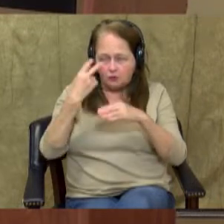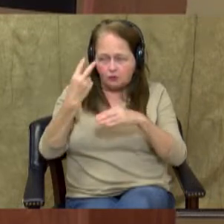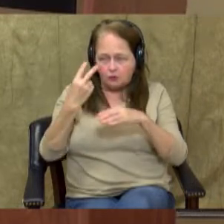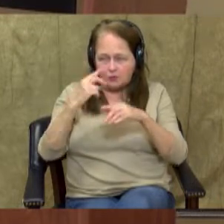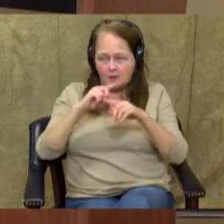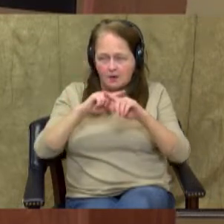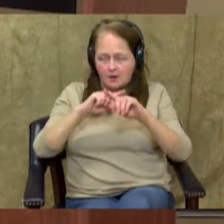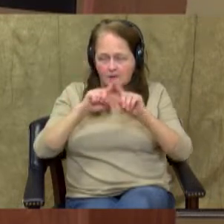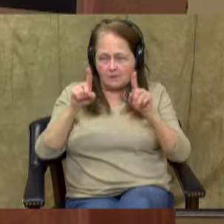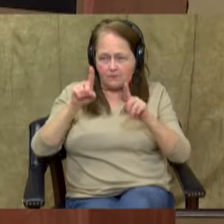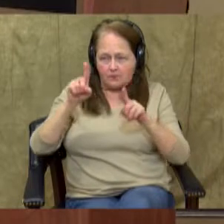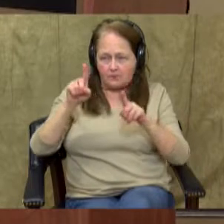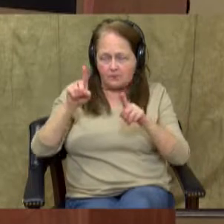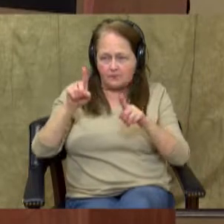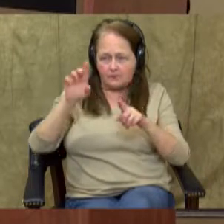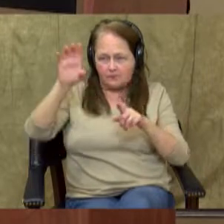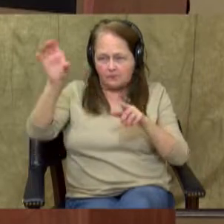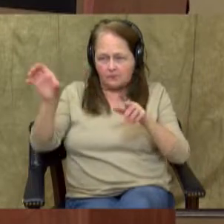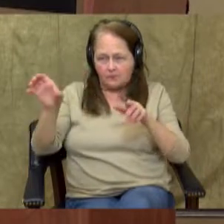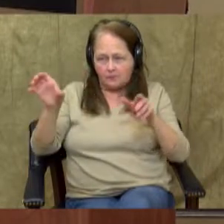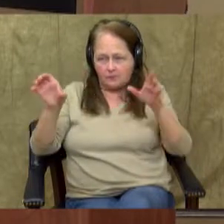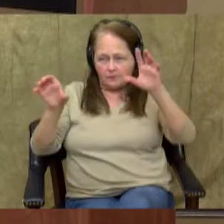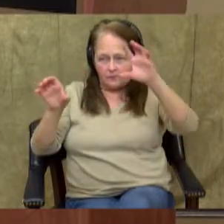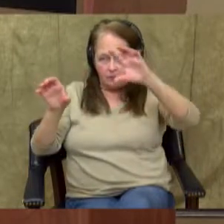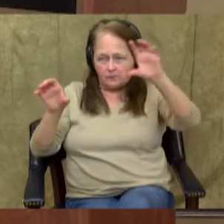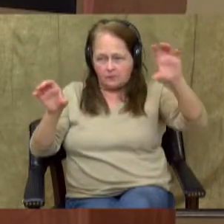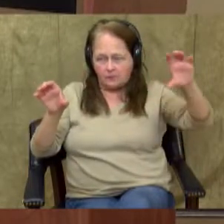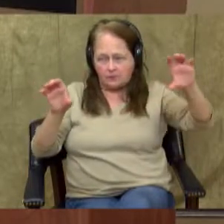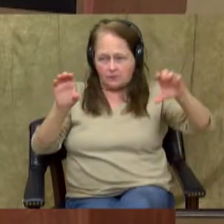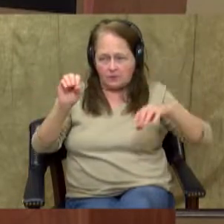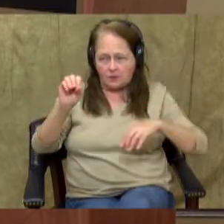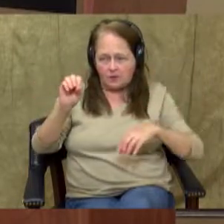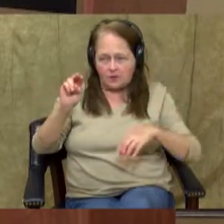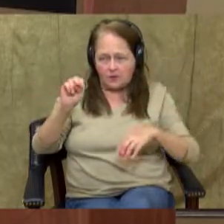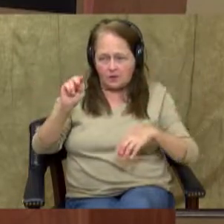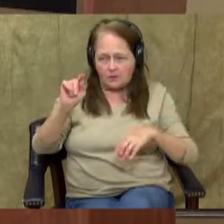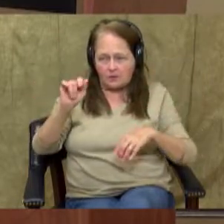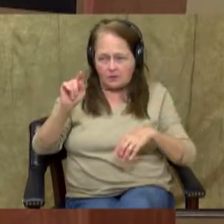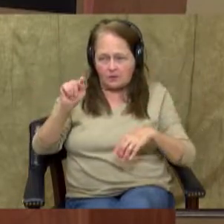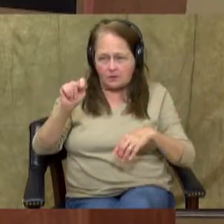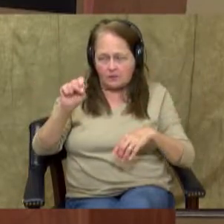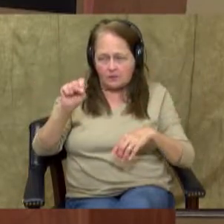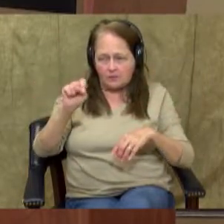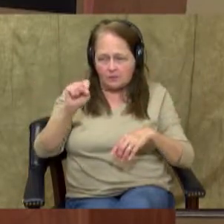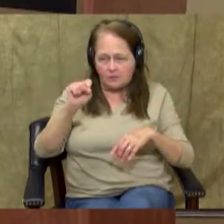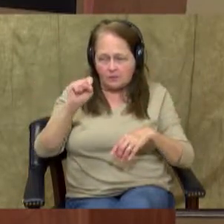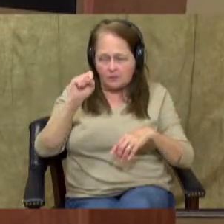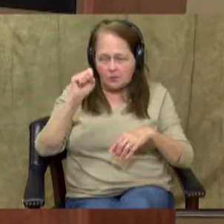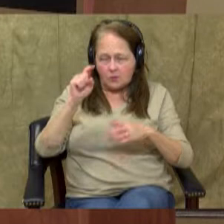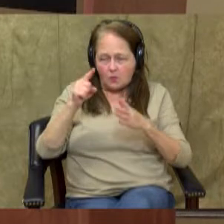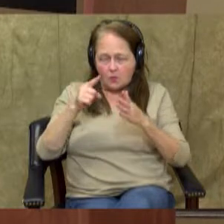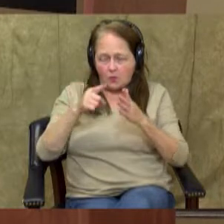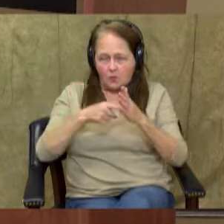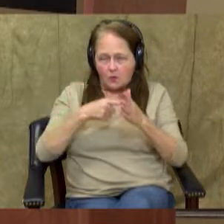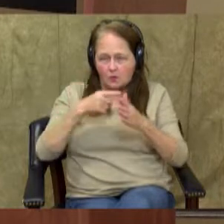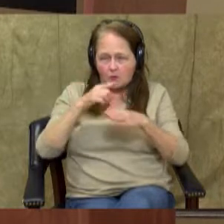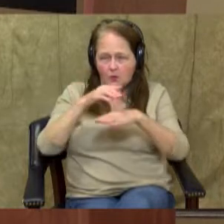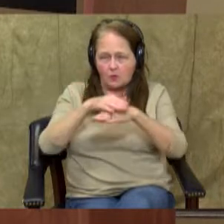continents. And I think some of you are guessing it. And then clue number four, it was once